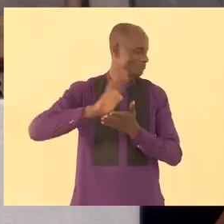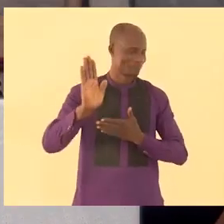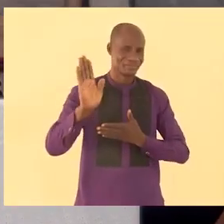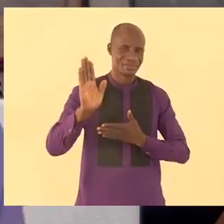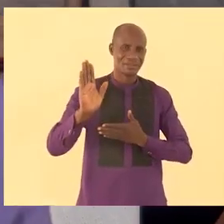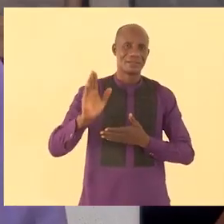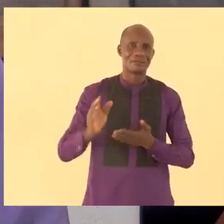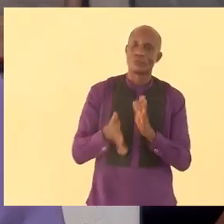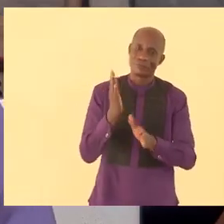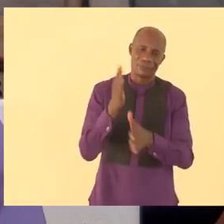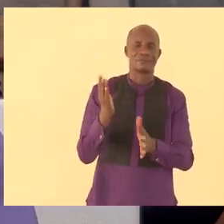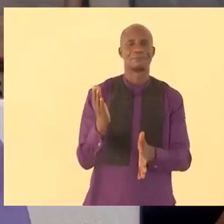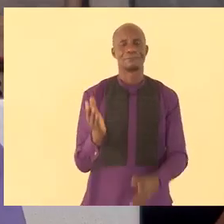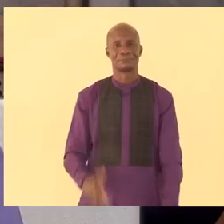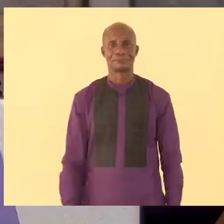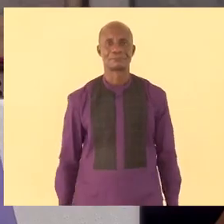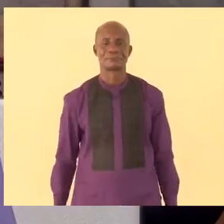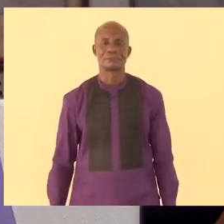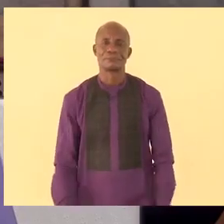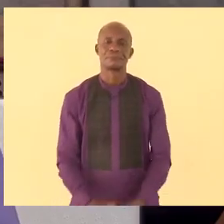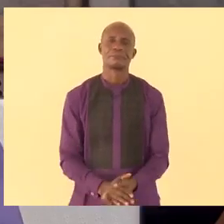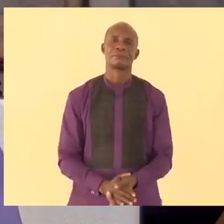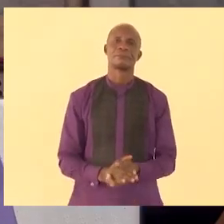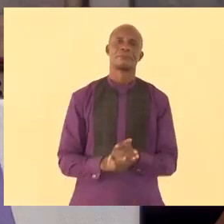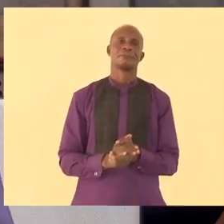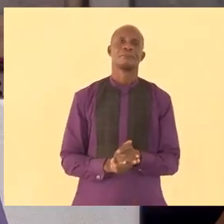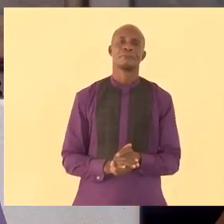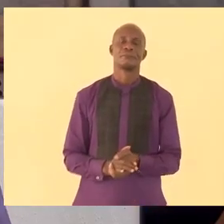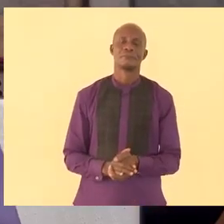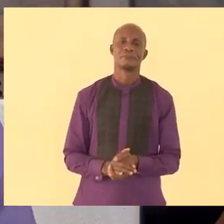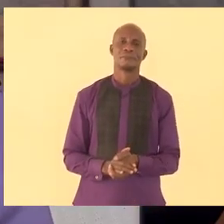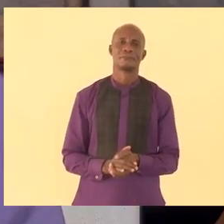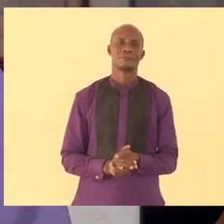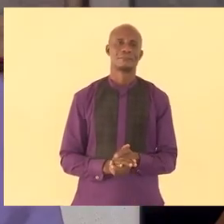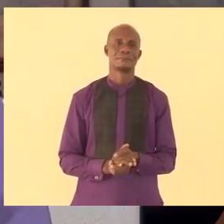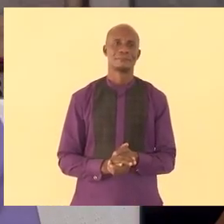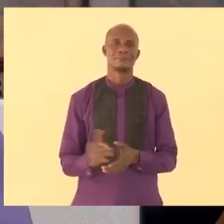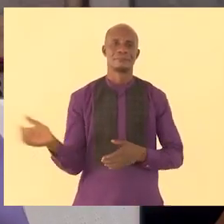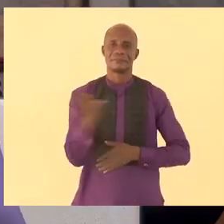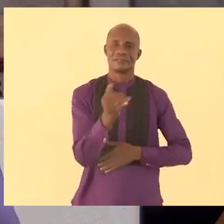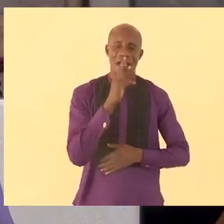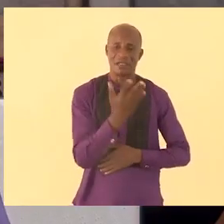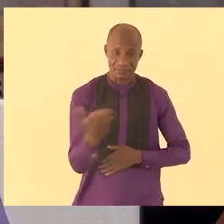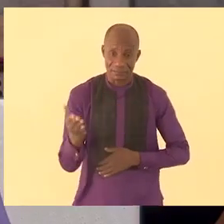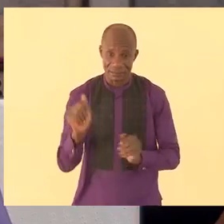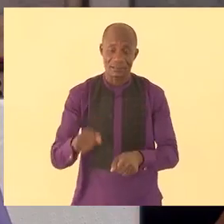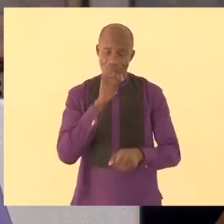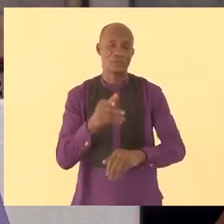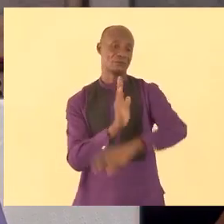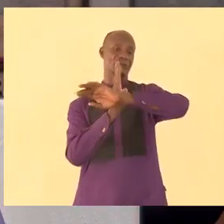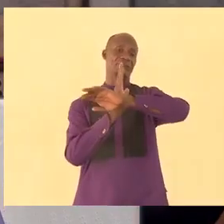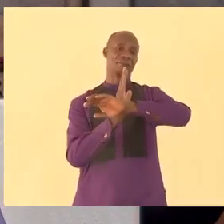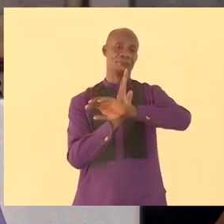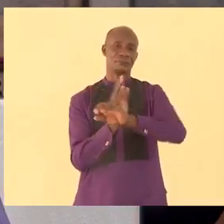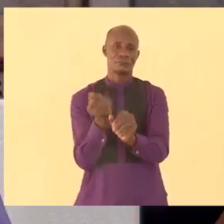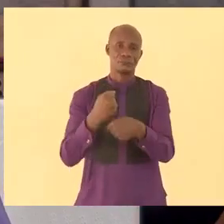smooth and it will be faster, isn't it? So indeed, there are things that could be on the way that